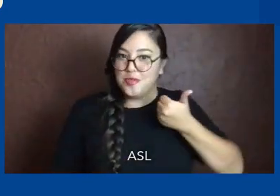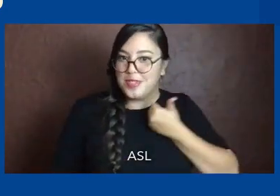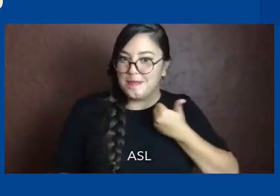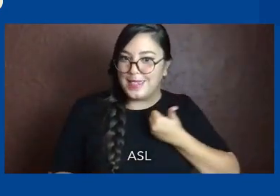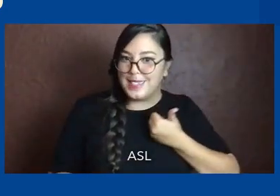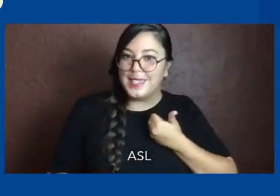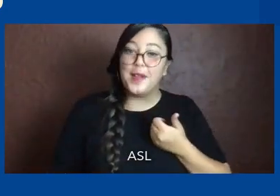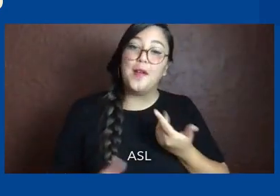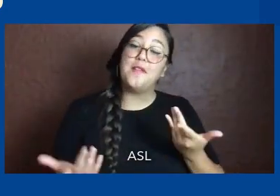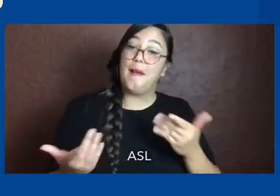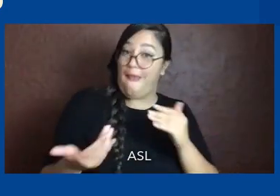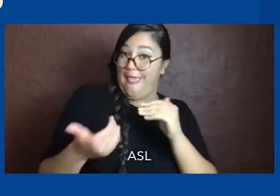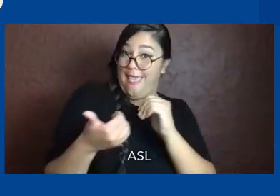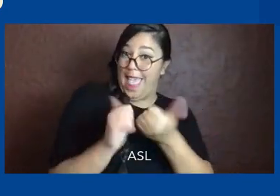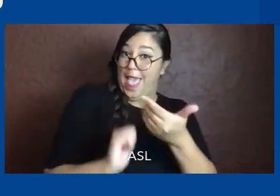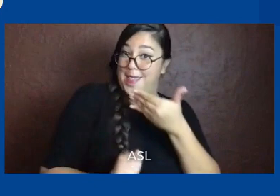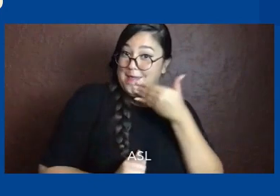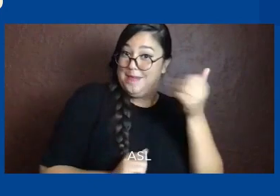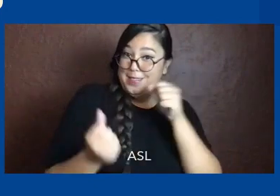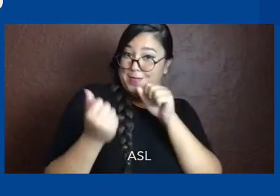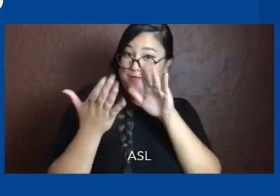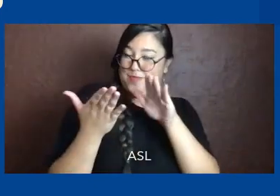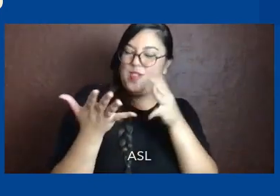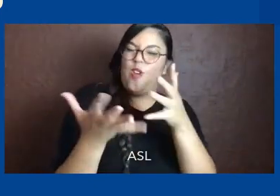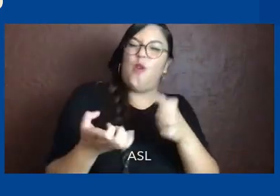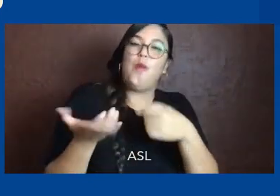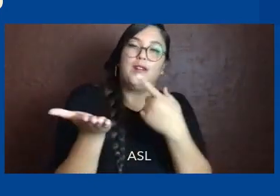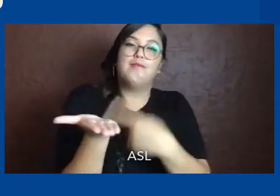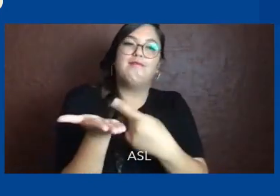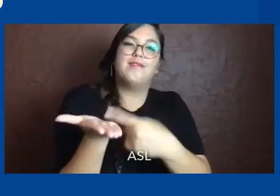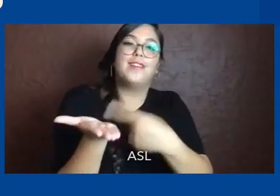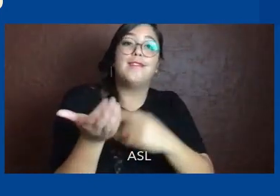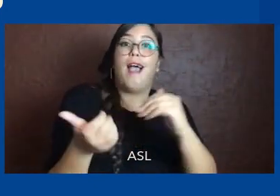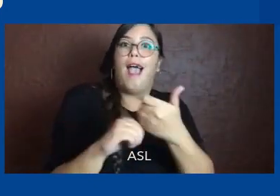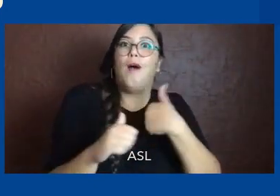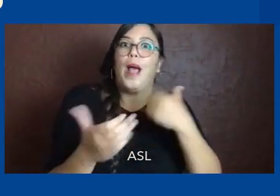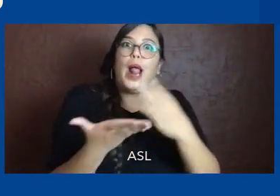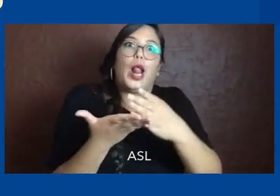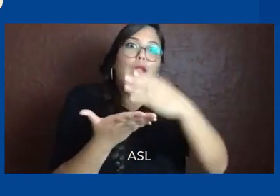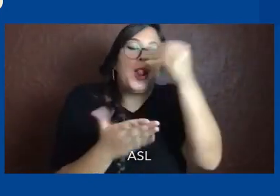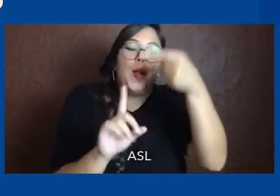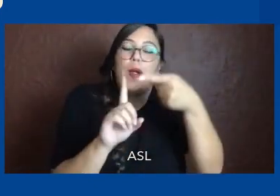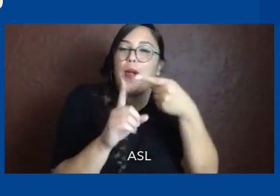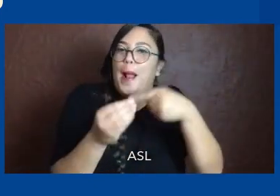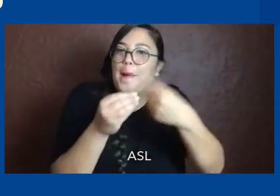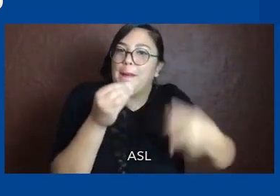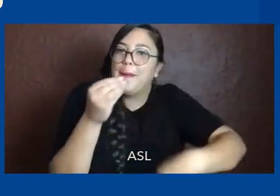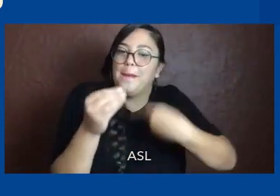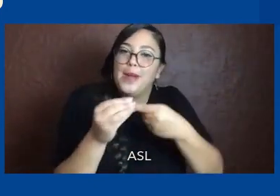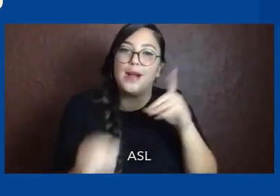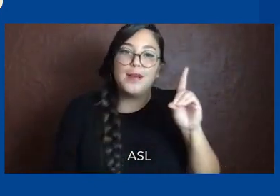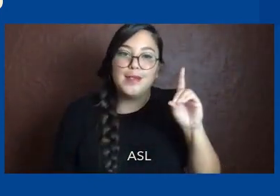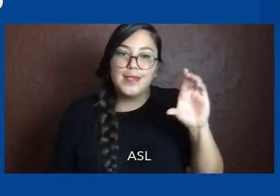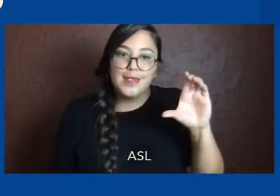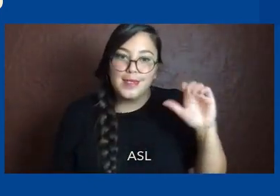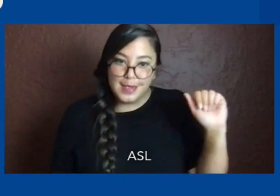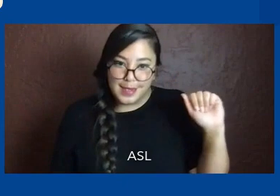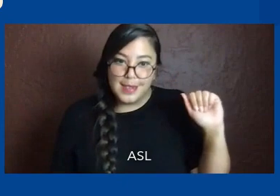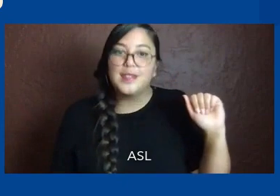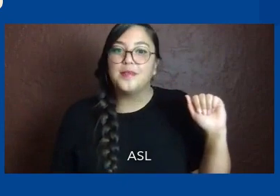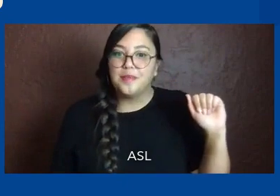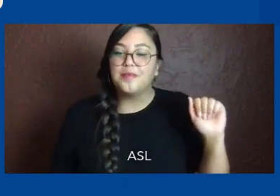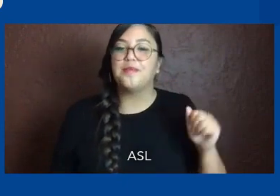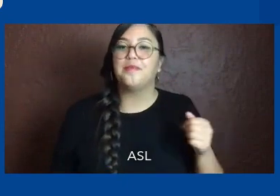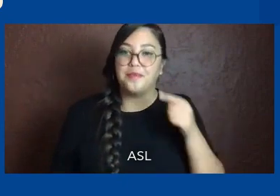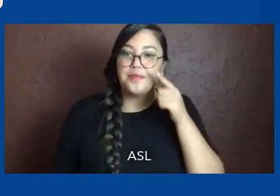the best way to do that is to also talk about how I came to learn about the DCA, because I think it's really telling about what